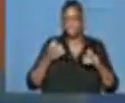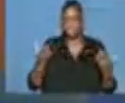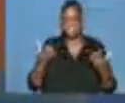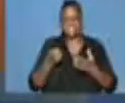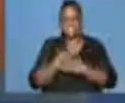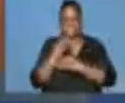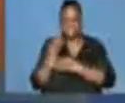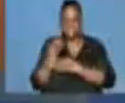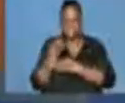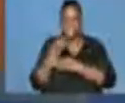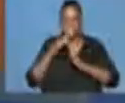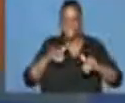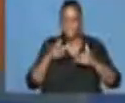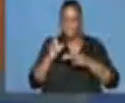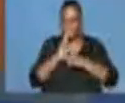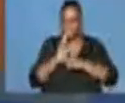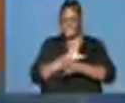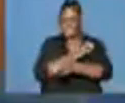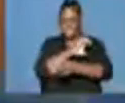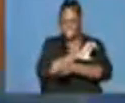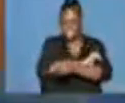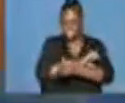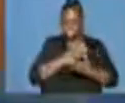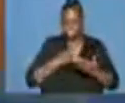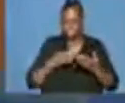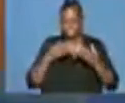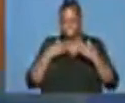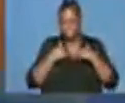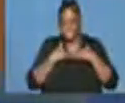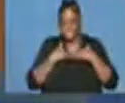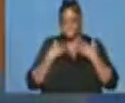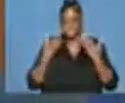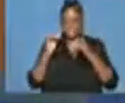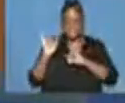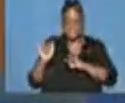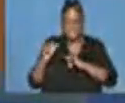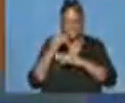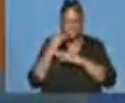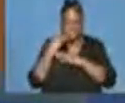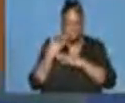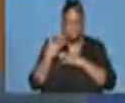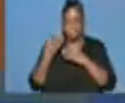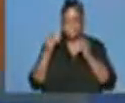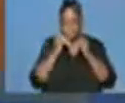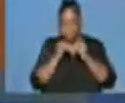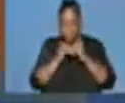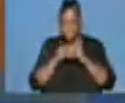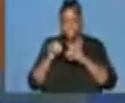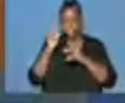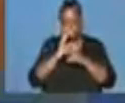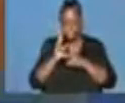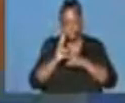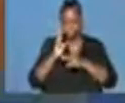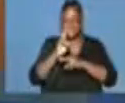our energy use, because a lot of us are spending much more time inside. You need to use electricity more. You have your